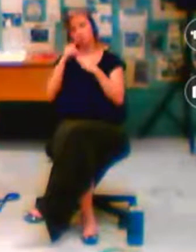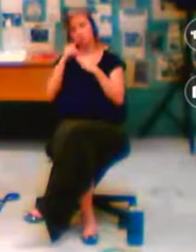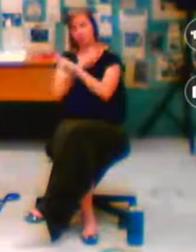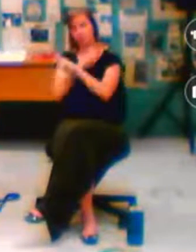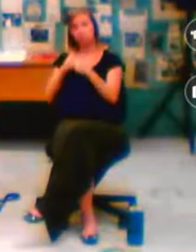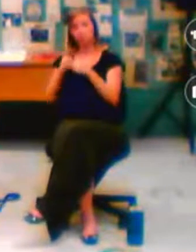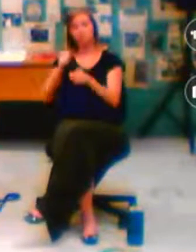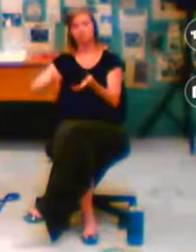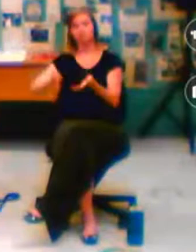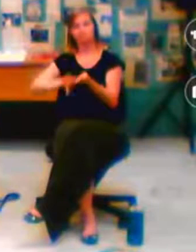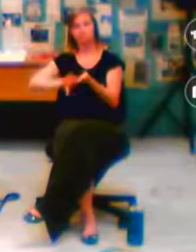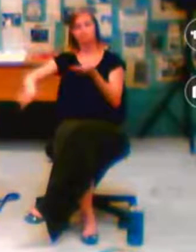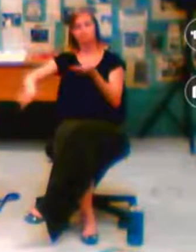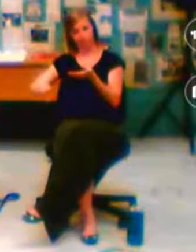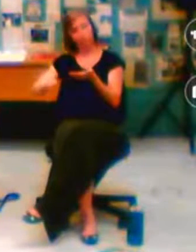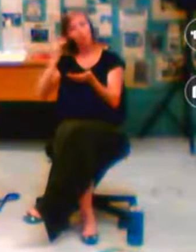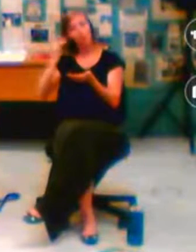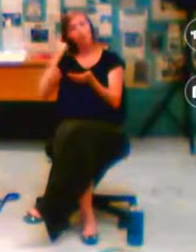its profits.